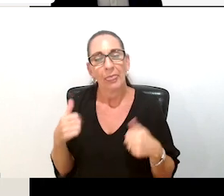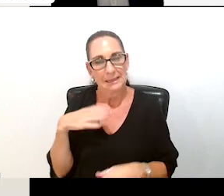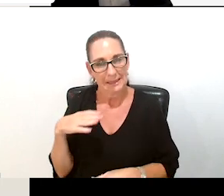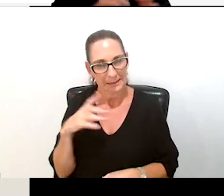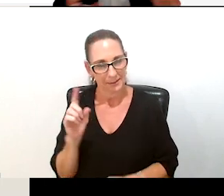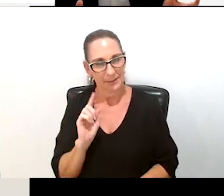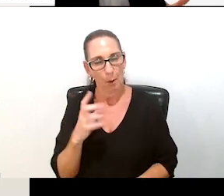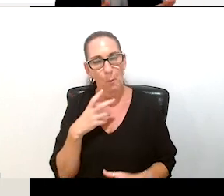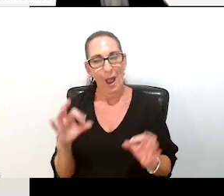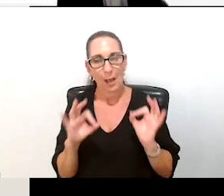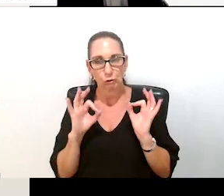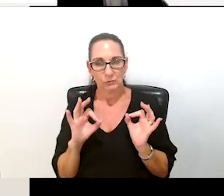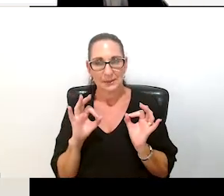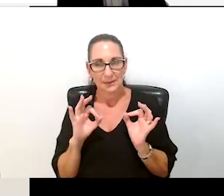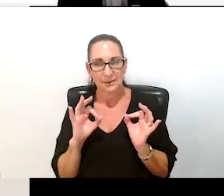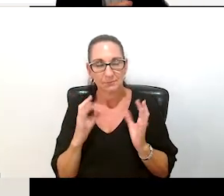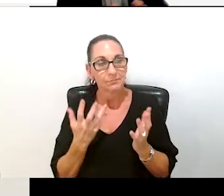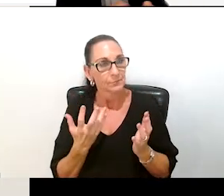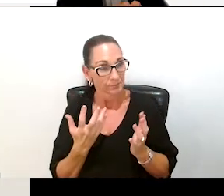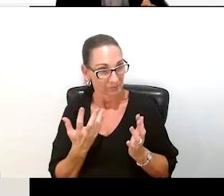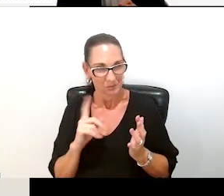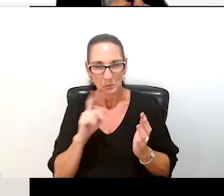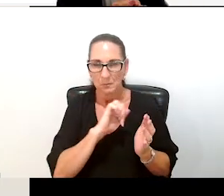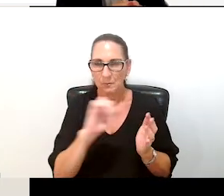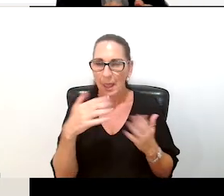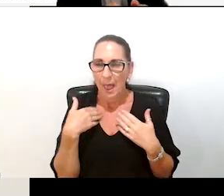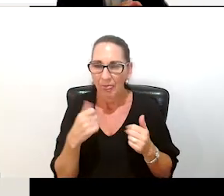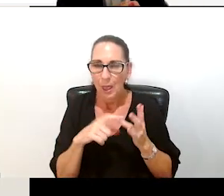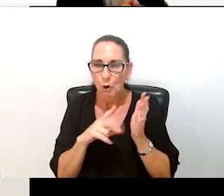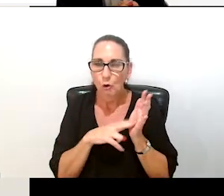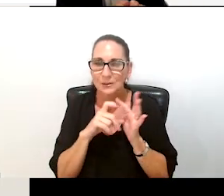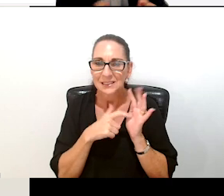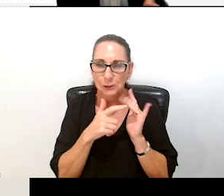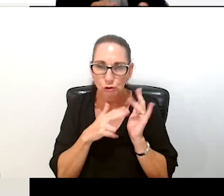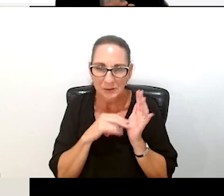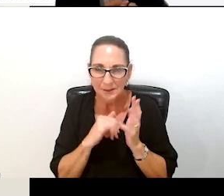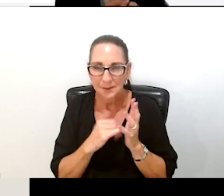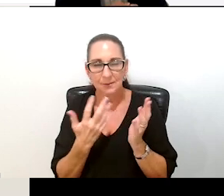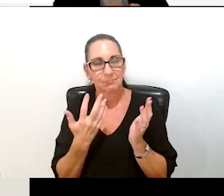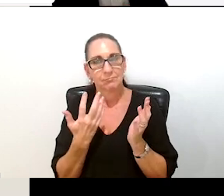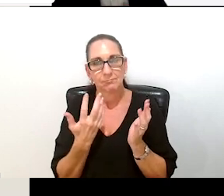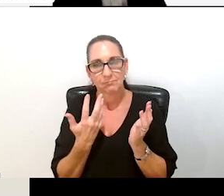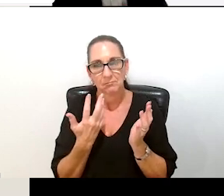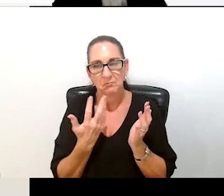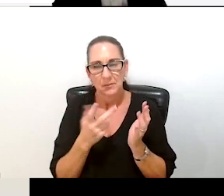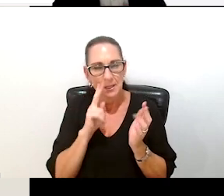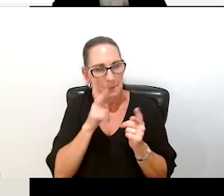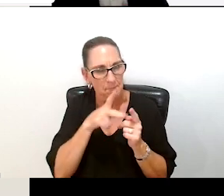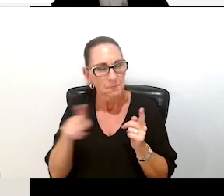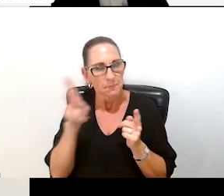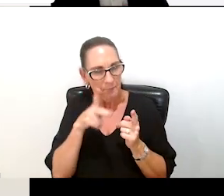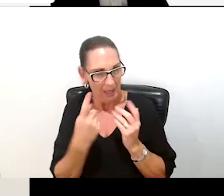common conditions and how they come together? What are the conditions which are common co-occurring